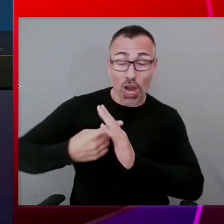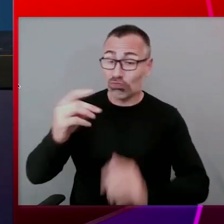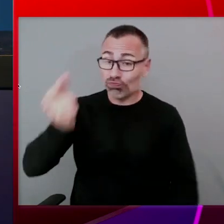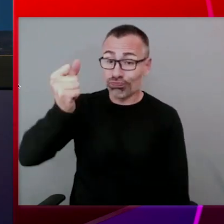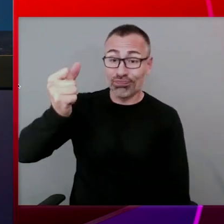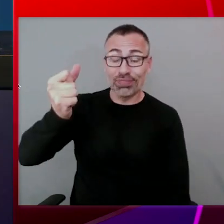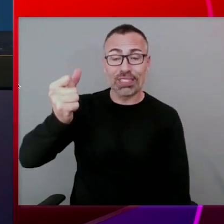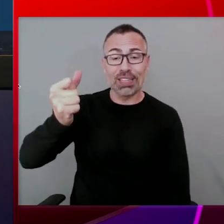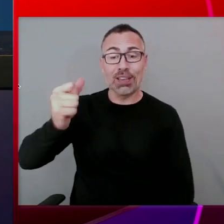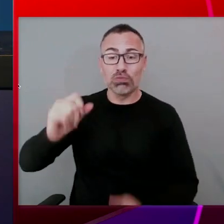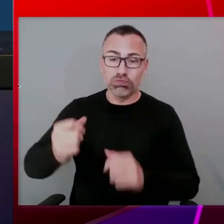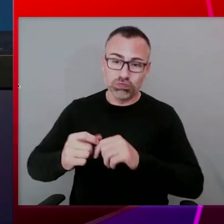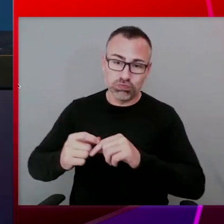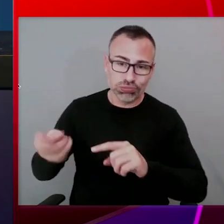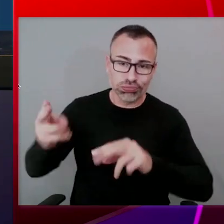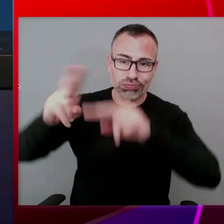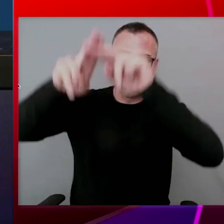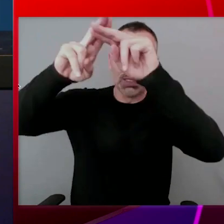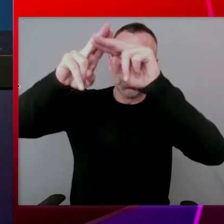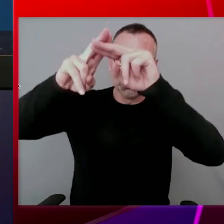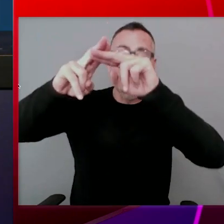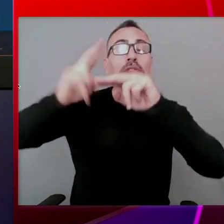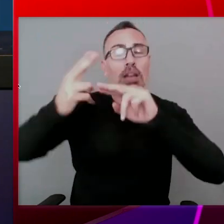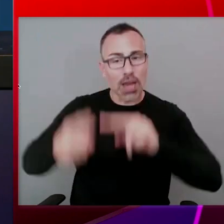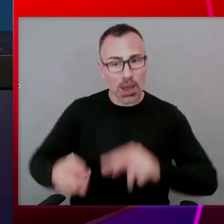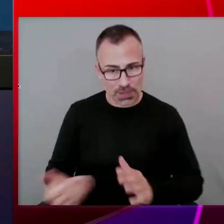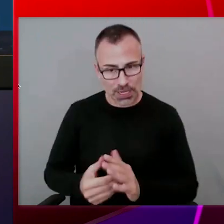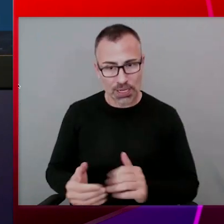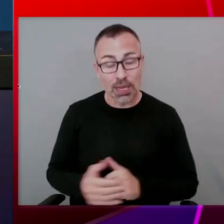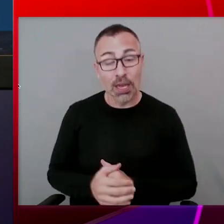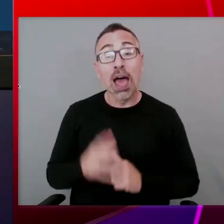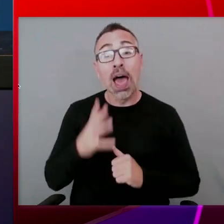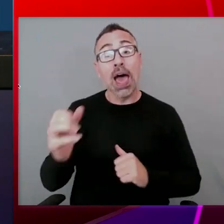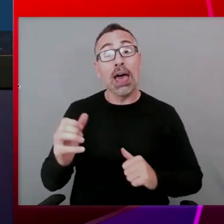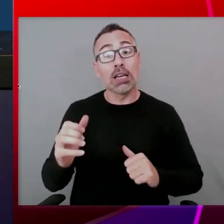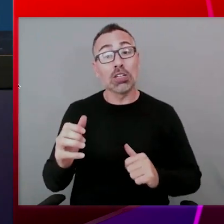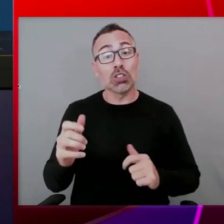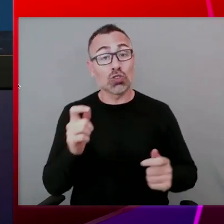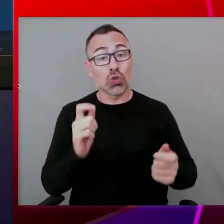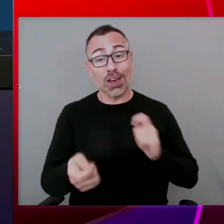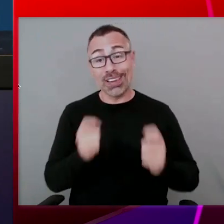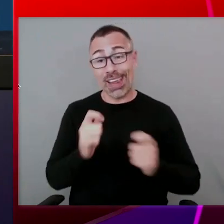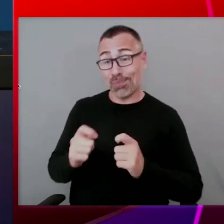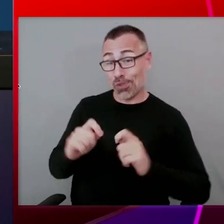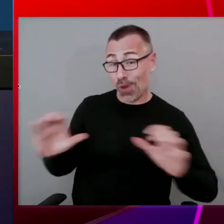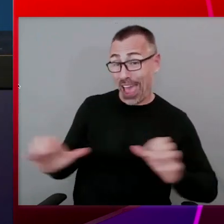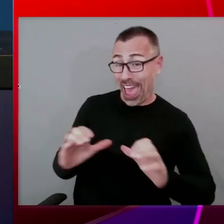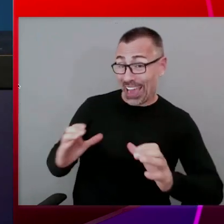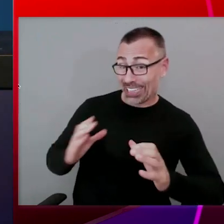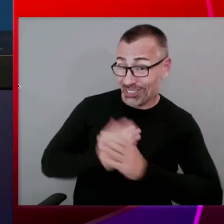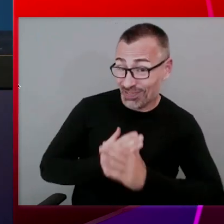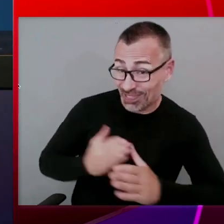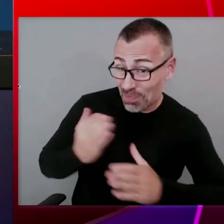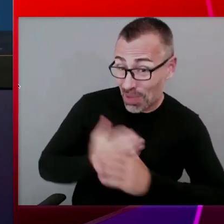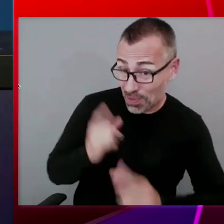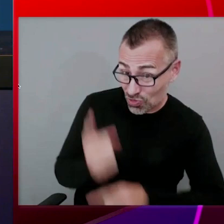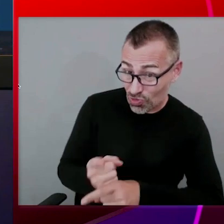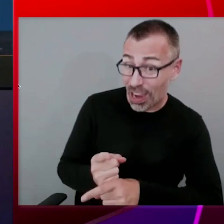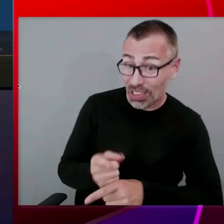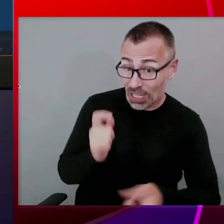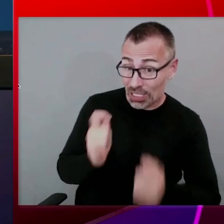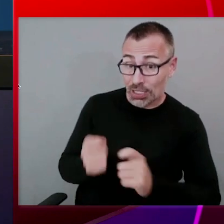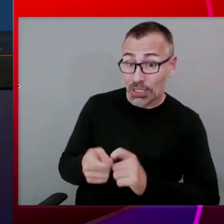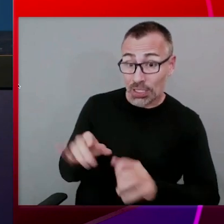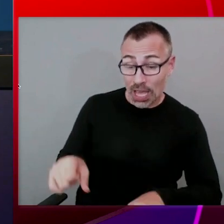down again. And to adapt to active impediments, right? 100%. Active and Absolutely, yeah.